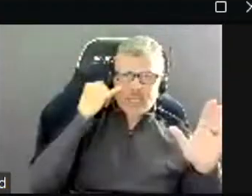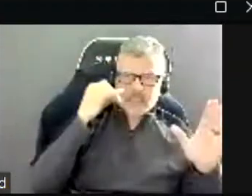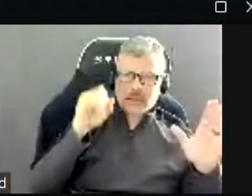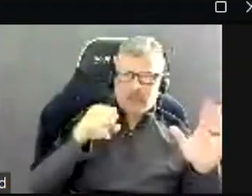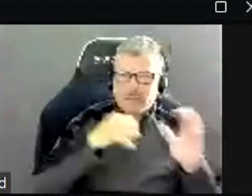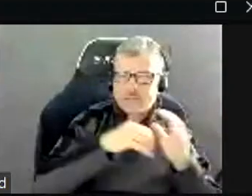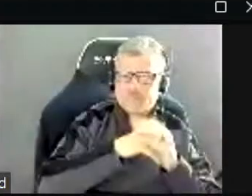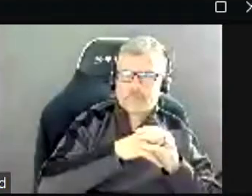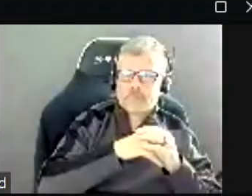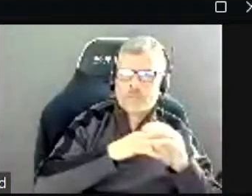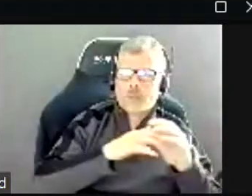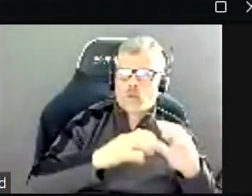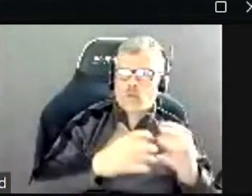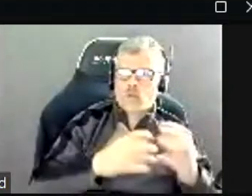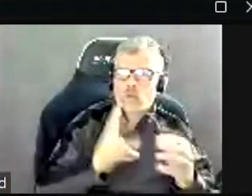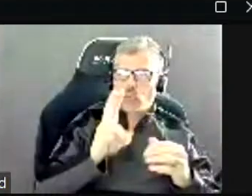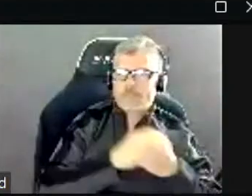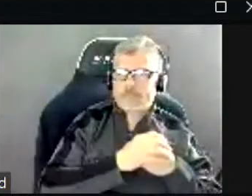Group 2,